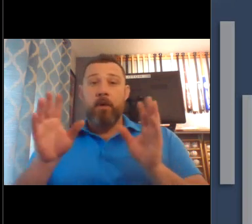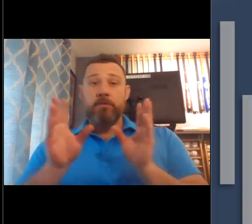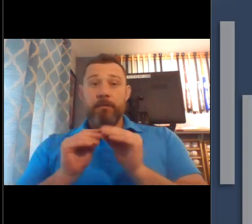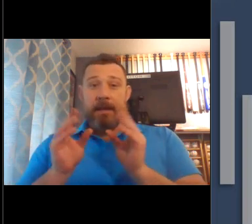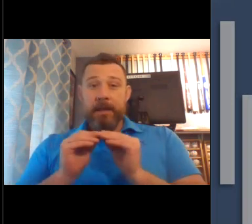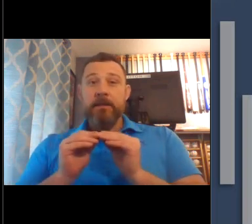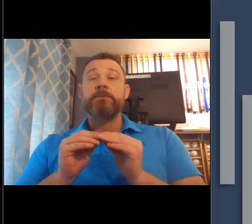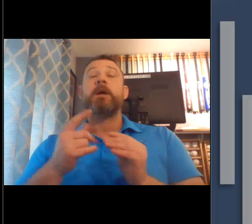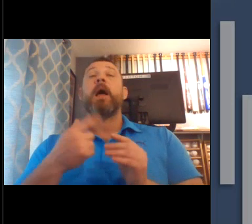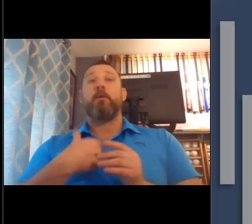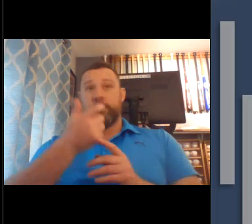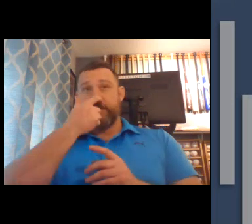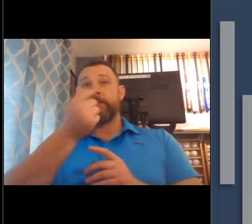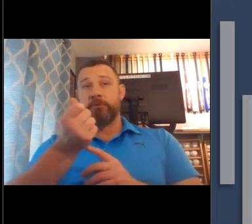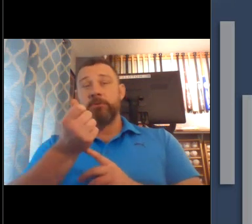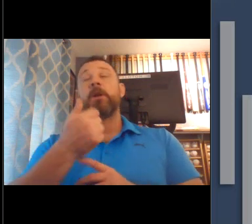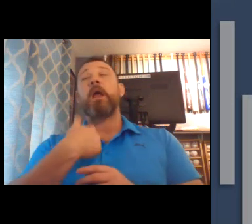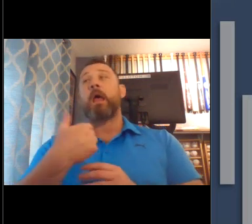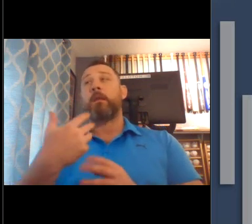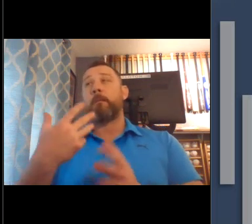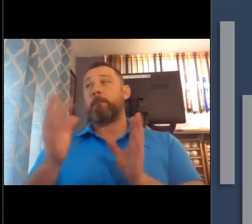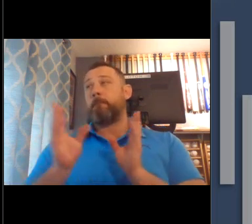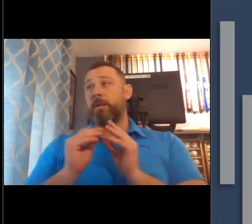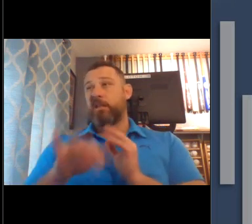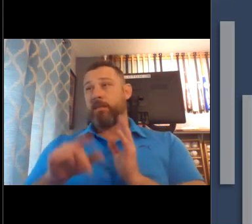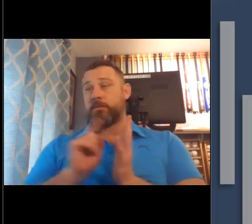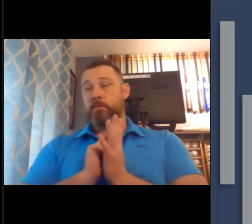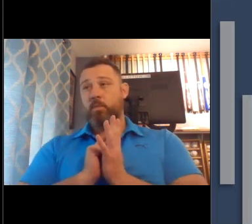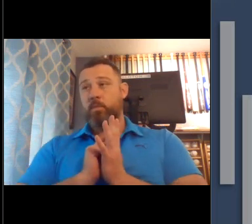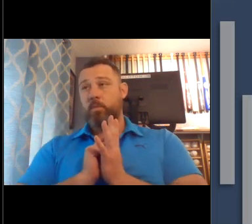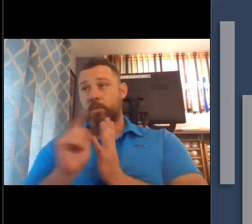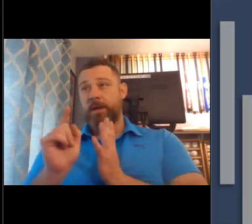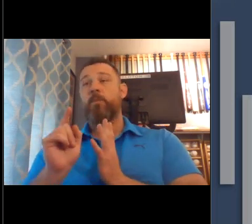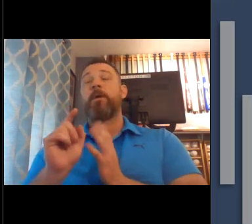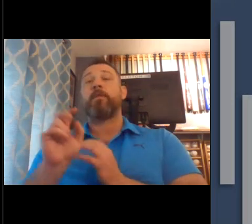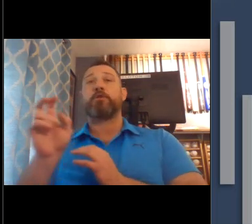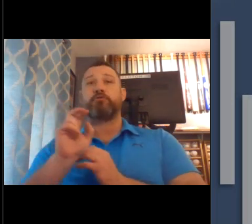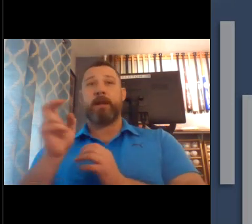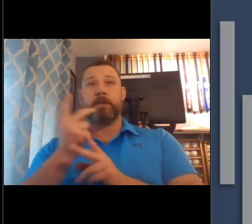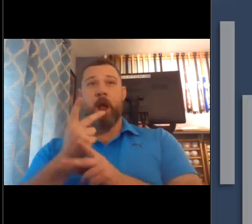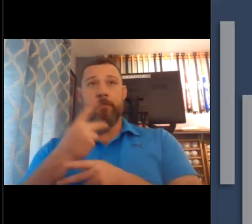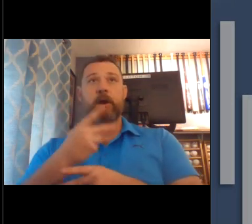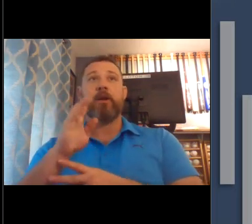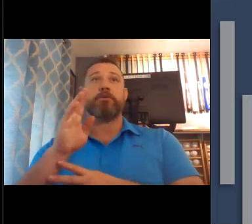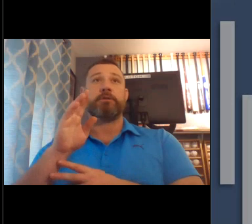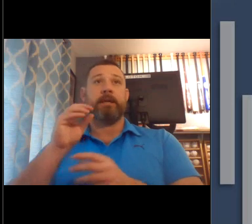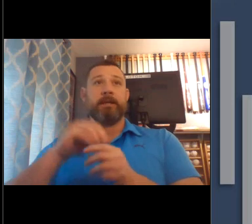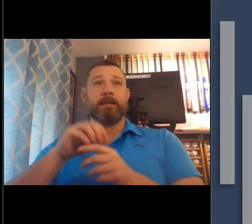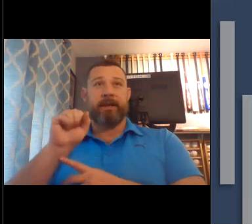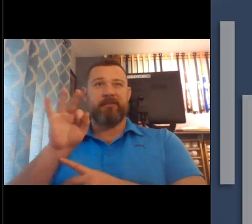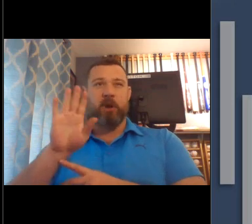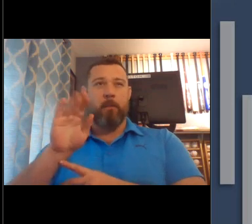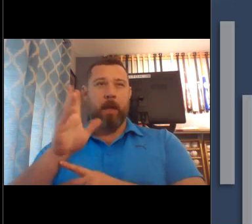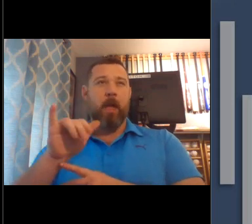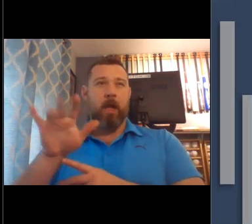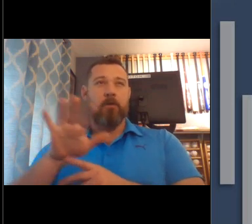that would be interested. I had a meeting this week with the transit operators in the Bay Area, the 27